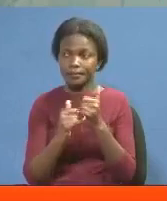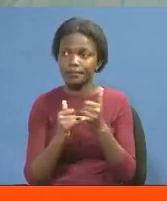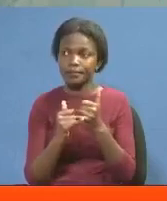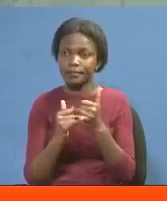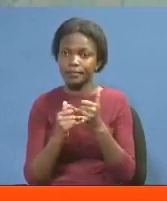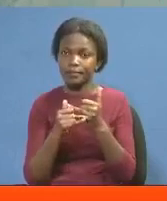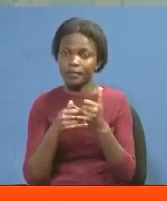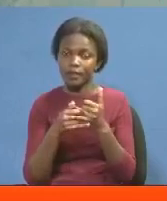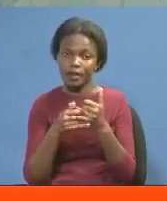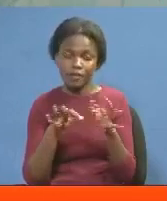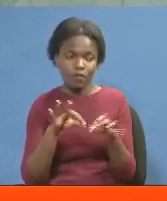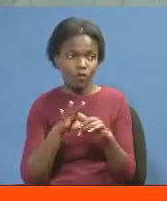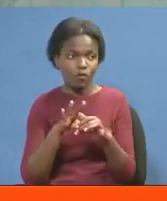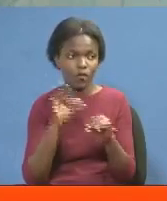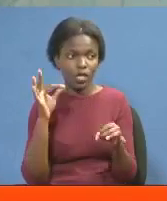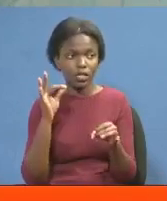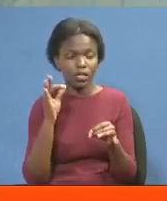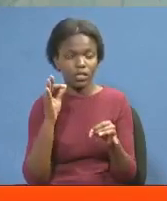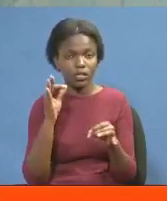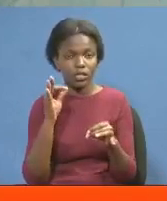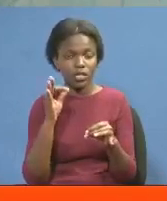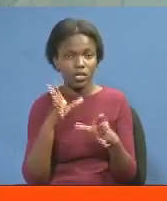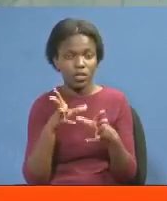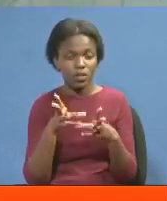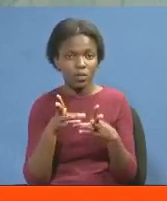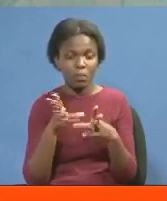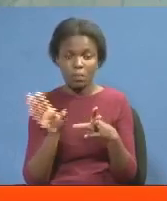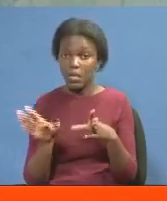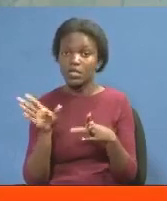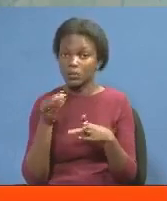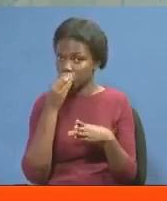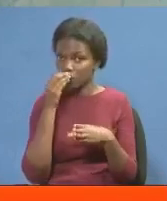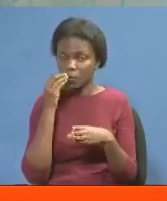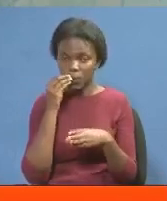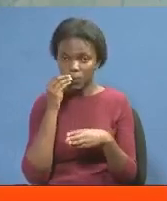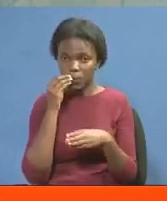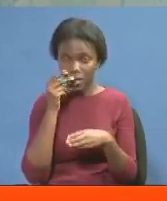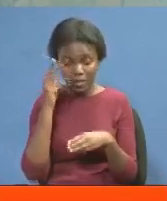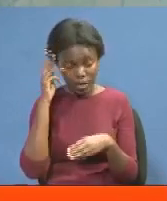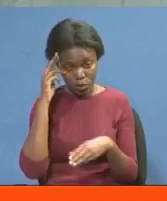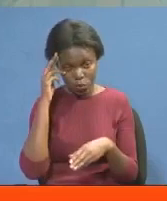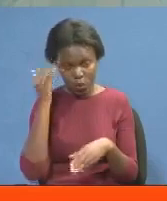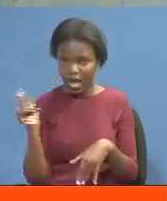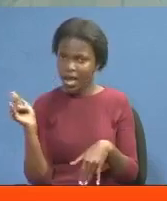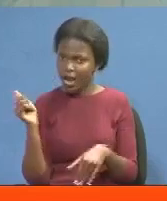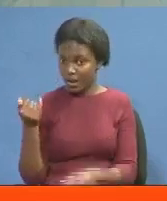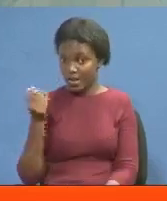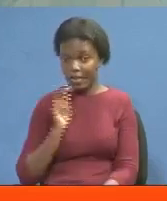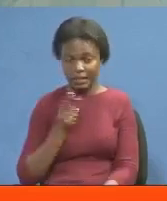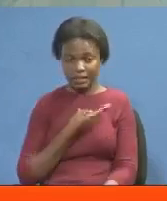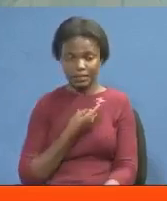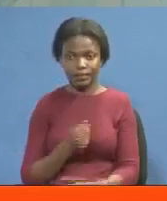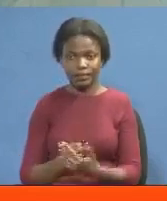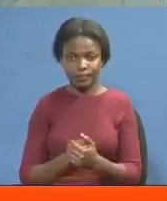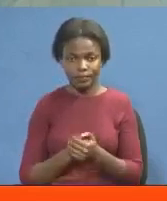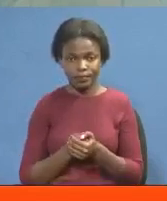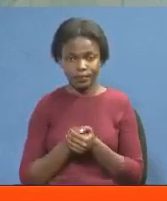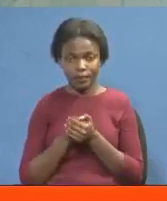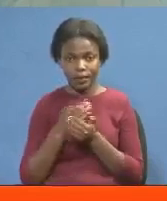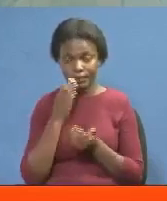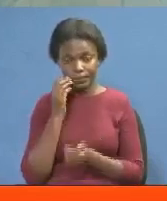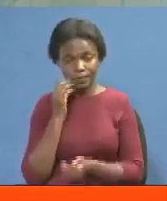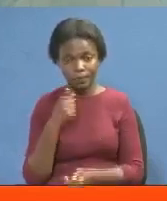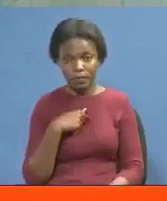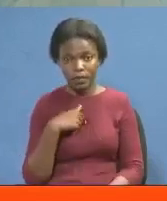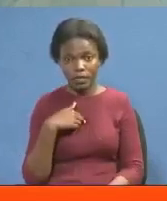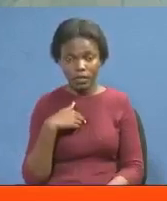they can find a place to call home because of us. I'll give you a very remarkable experience I had,